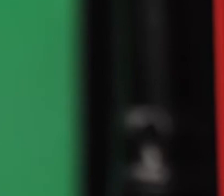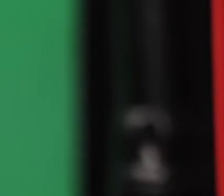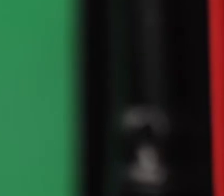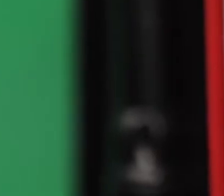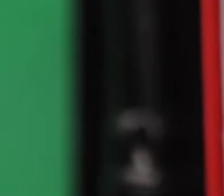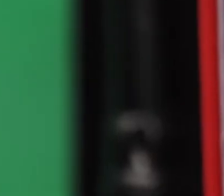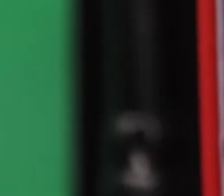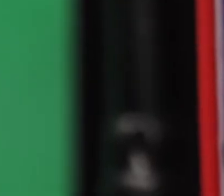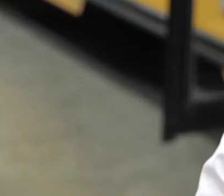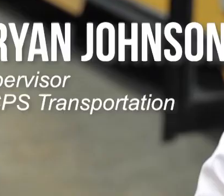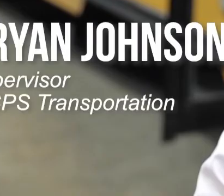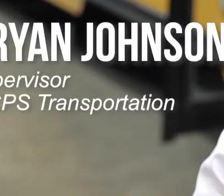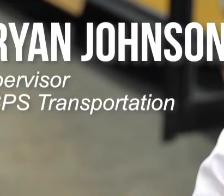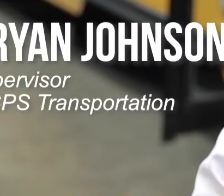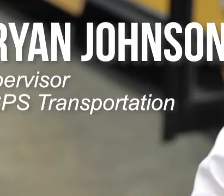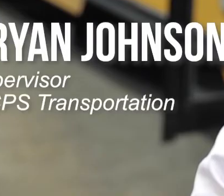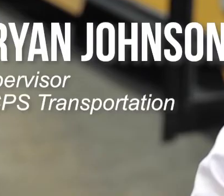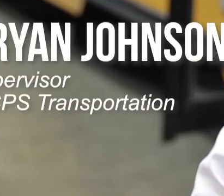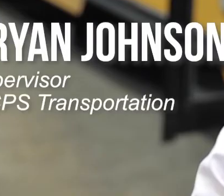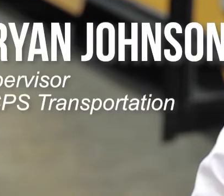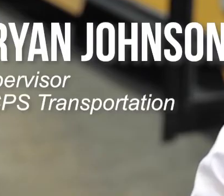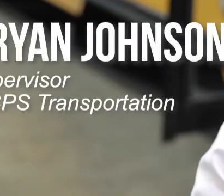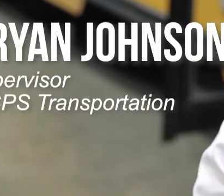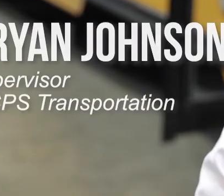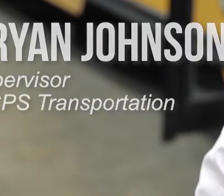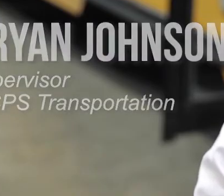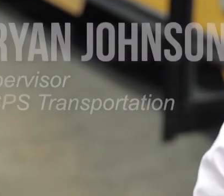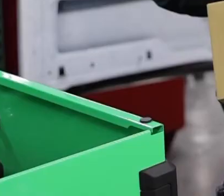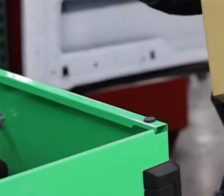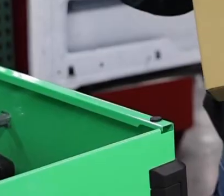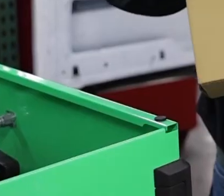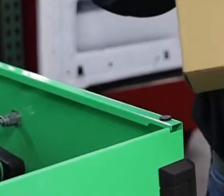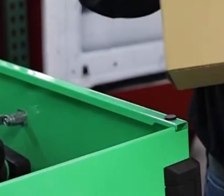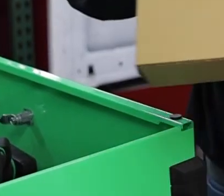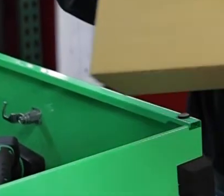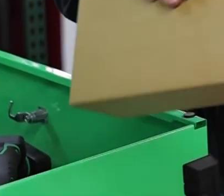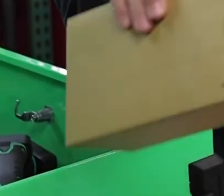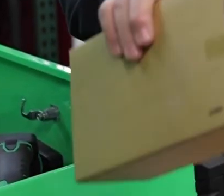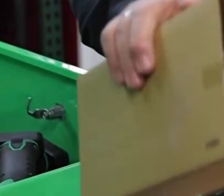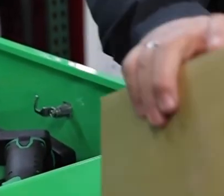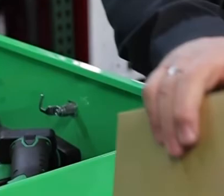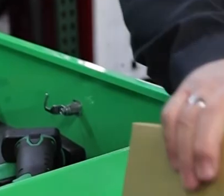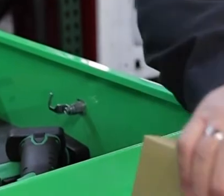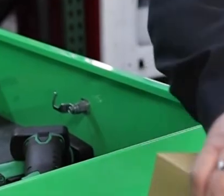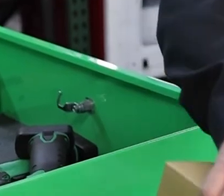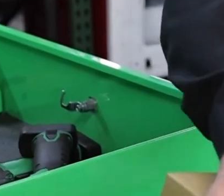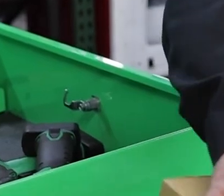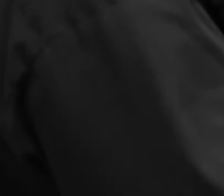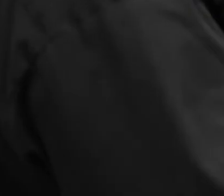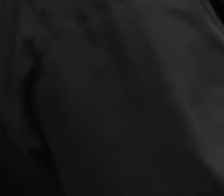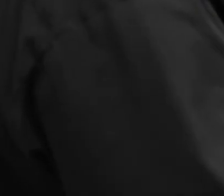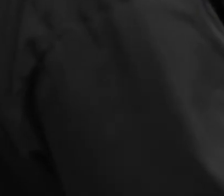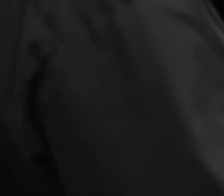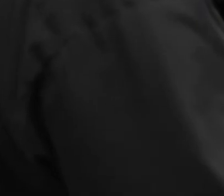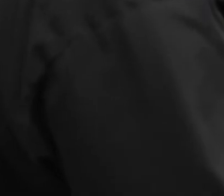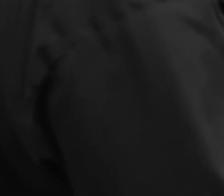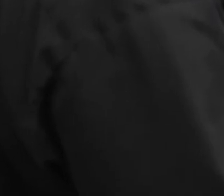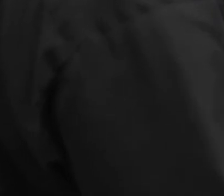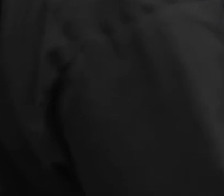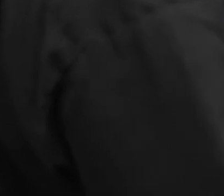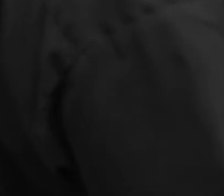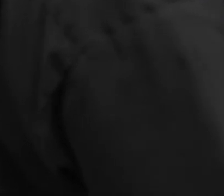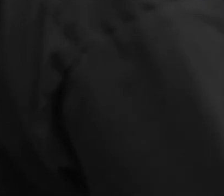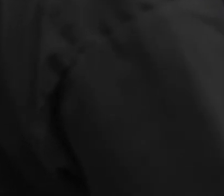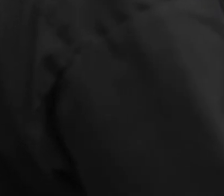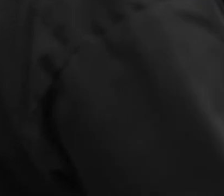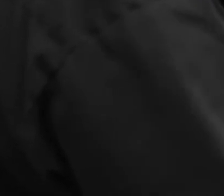Chris is mainly responsible for our white fleet, which is all of our non-school buses, so our entire maintenance fleet, our out-of-county fleet.